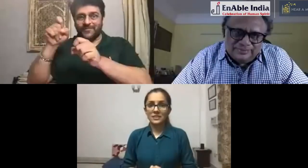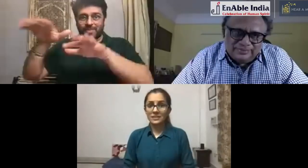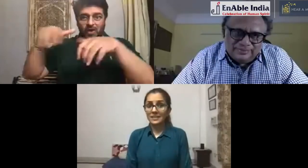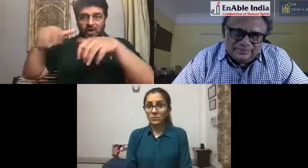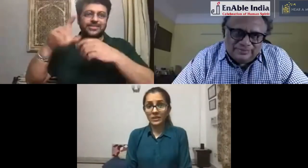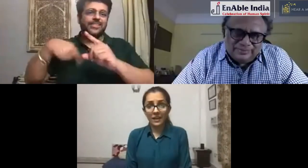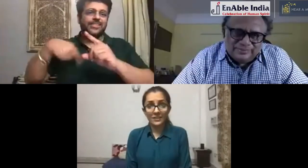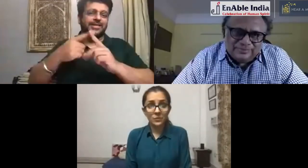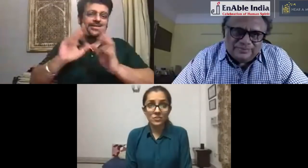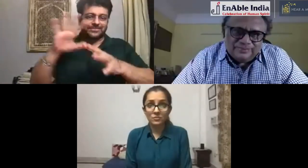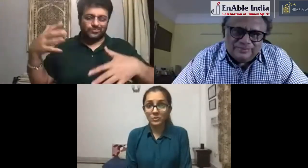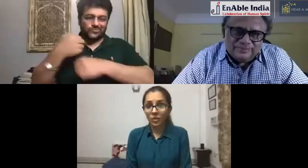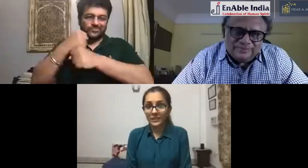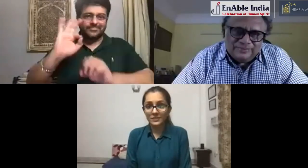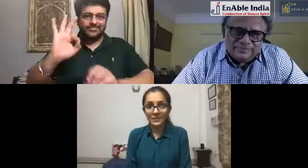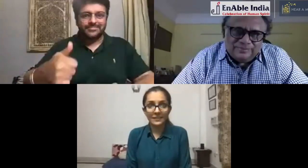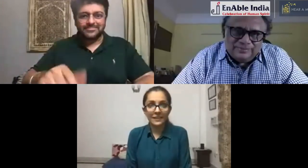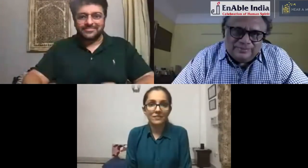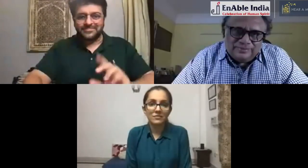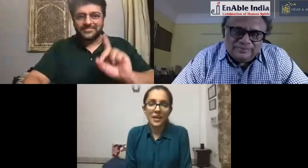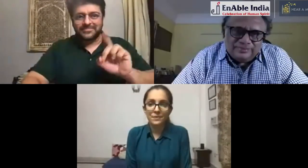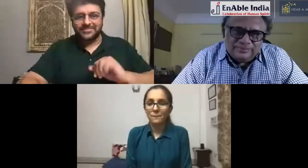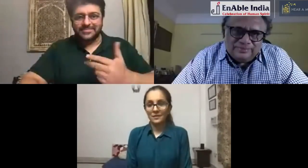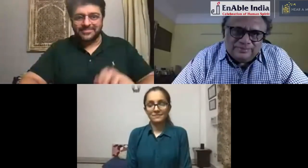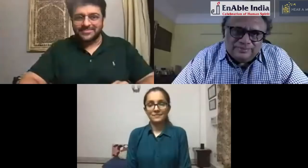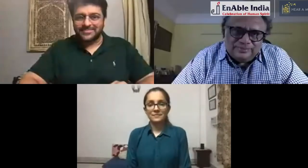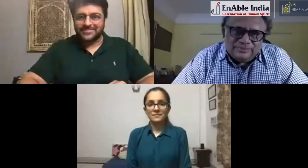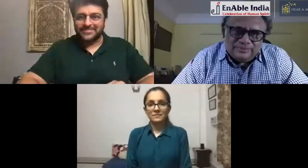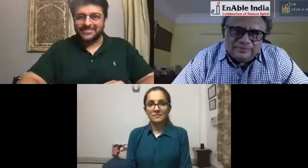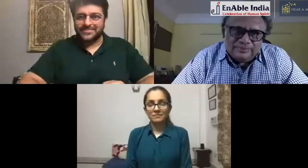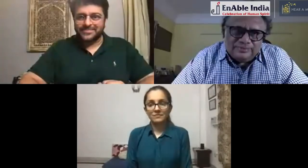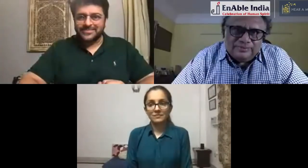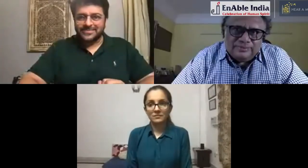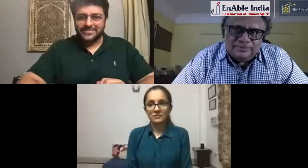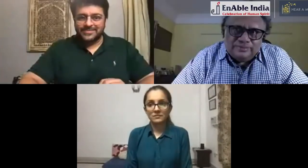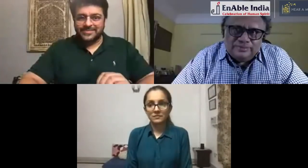We can take one last question from the audience and then we will wrap it up.